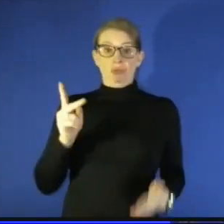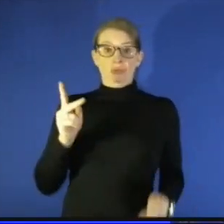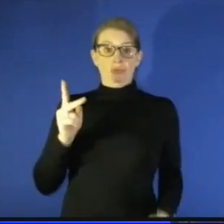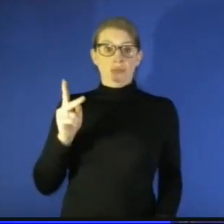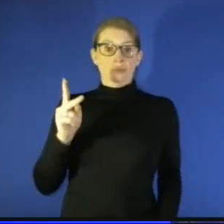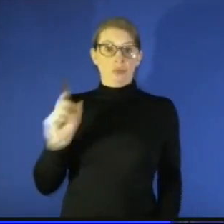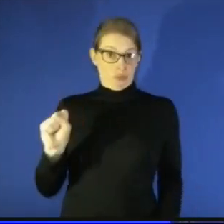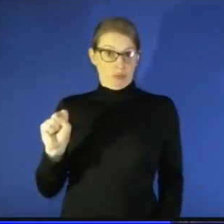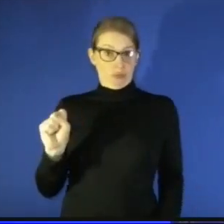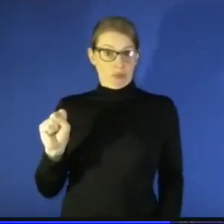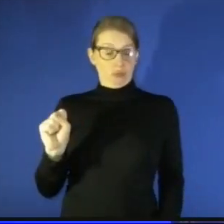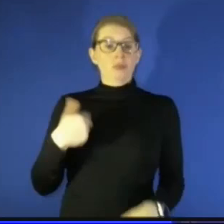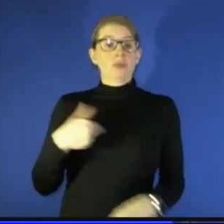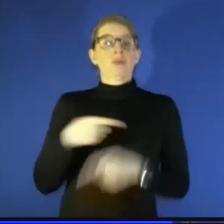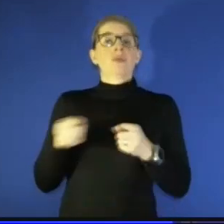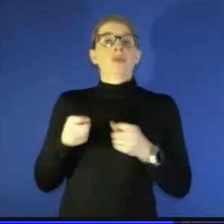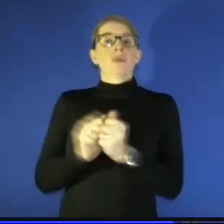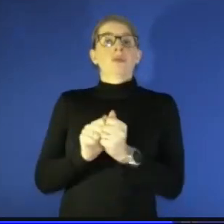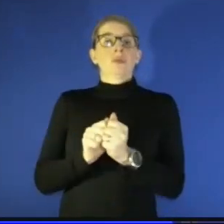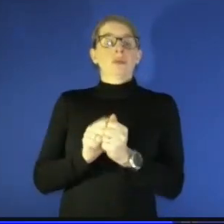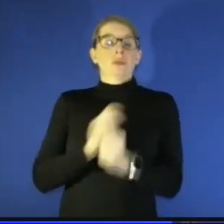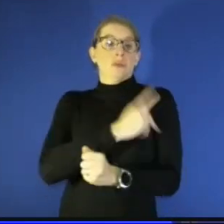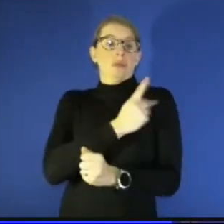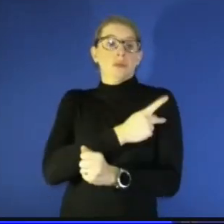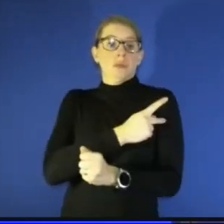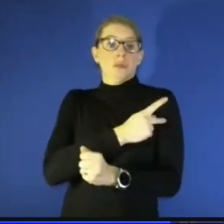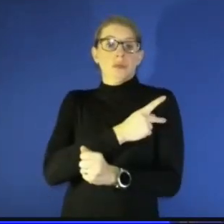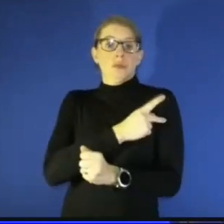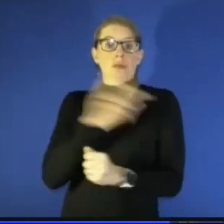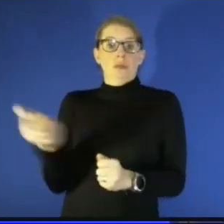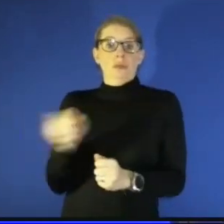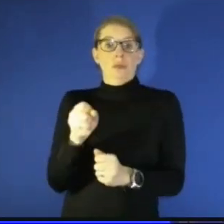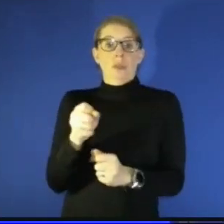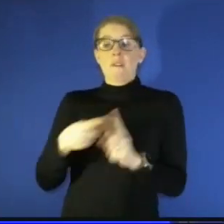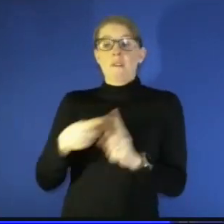dealing with patients coming from more rural areas,